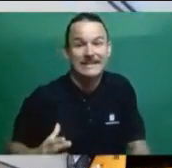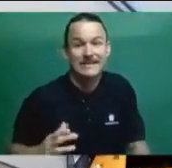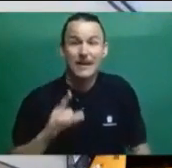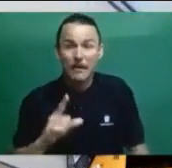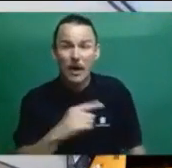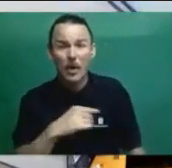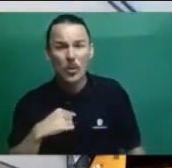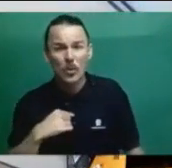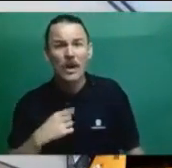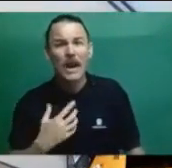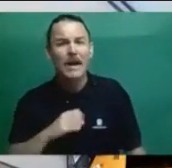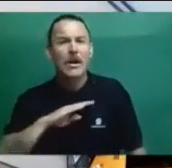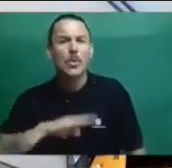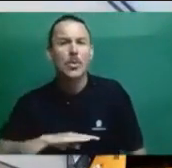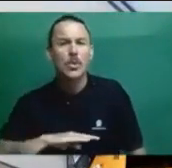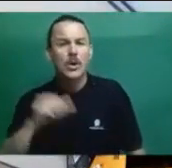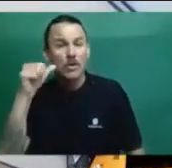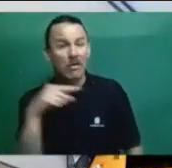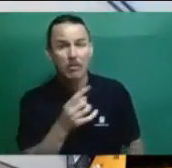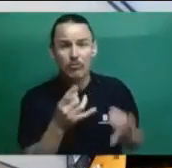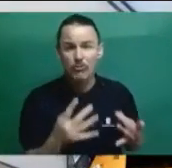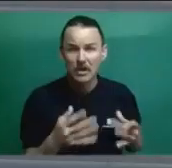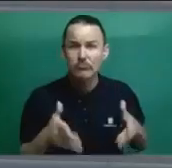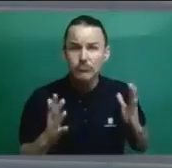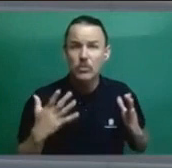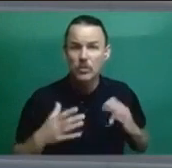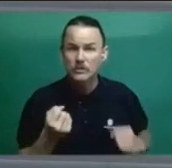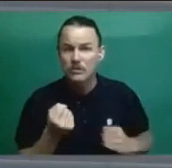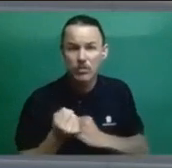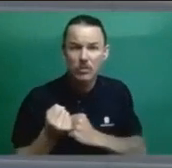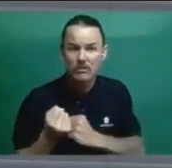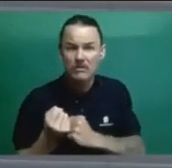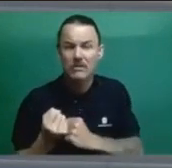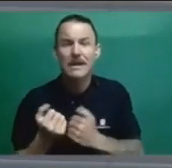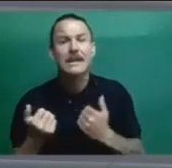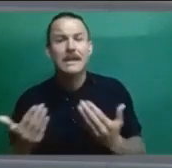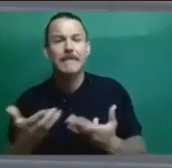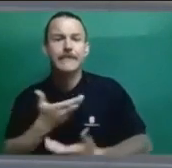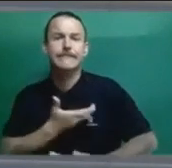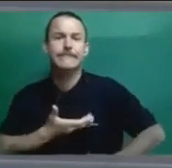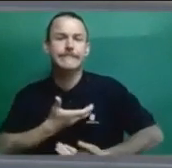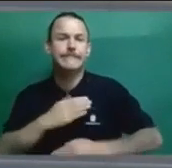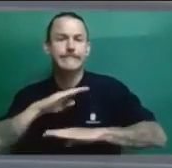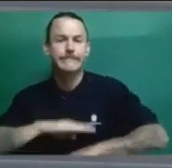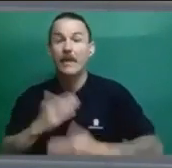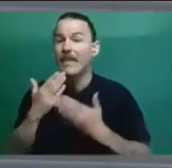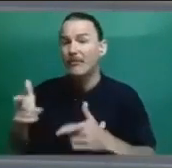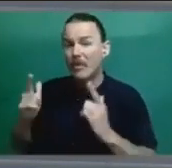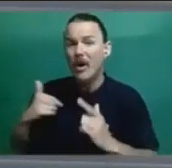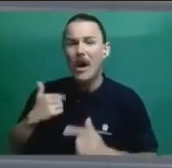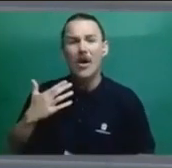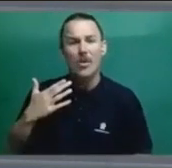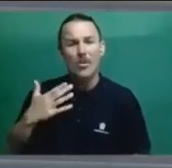needed them, I think was a great comfort to those in the public health team. Thank you, Premier. I would appreciate more details on the military involvement in the